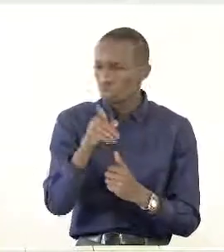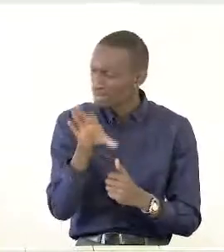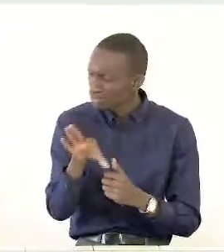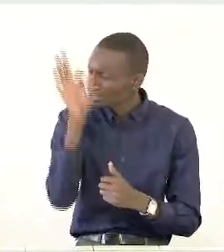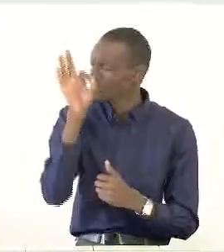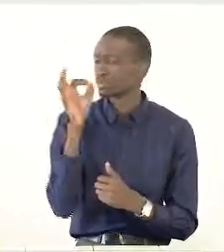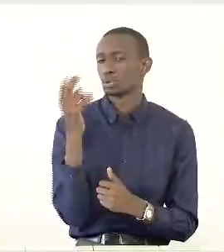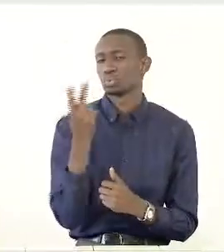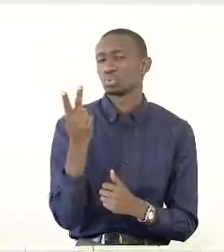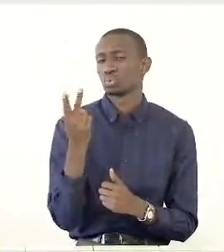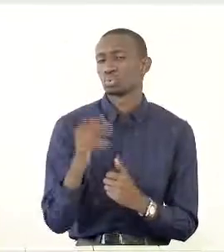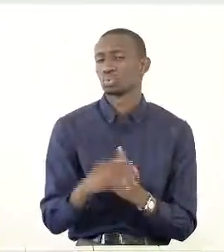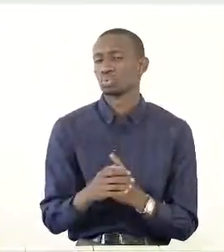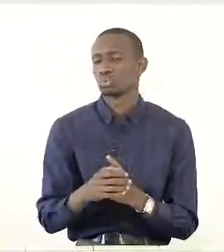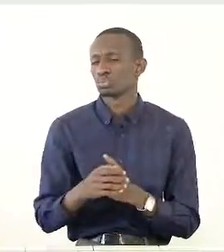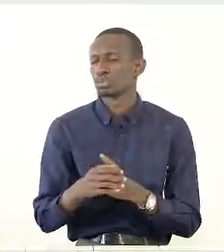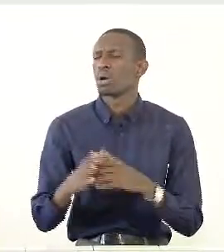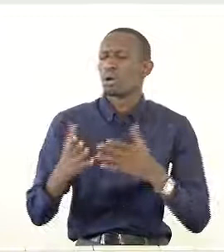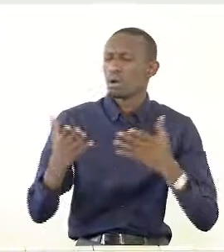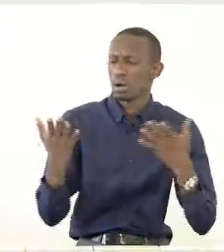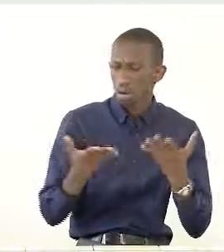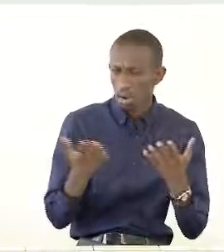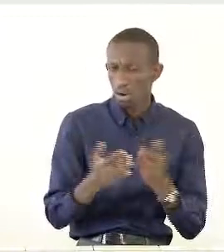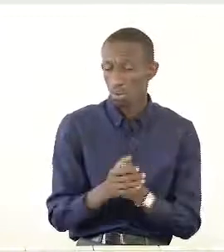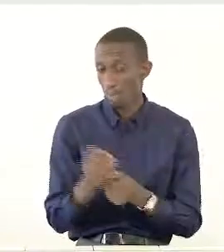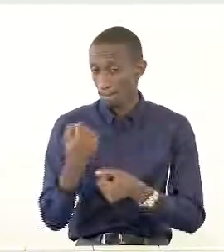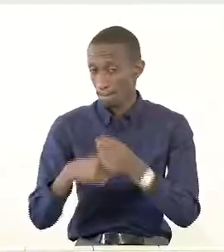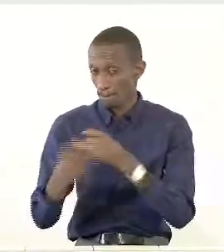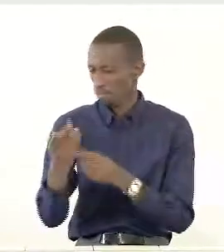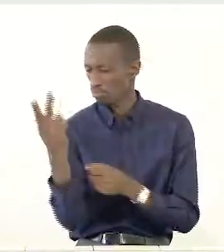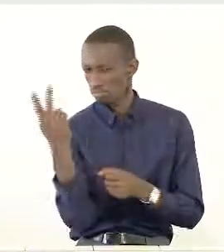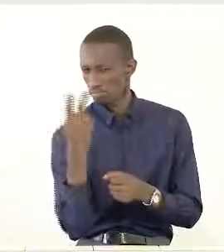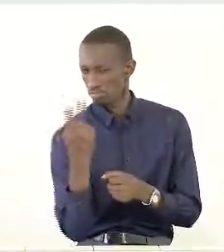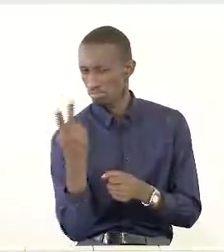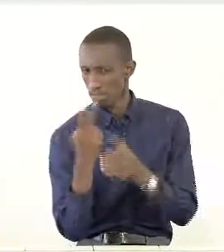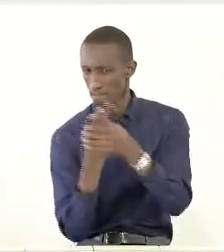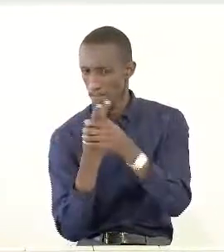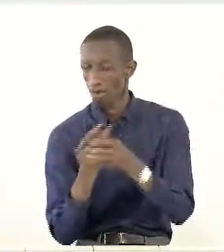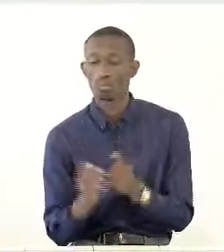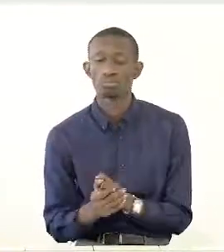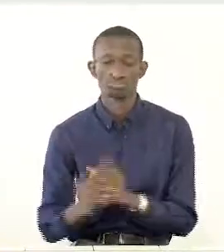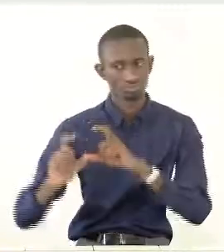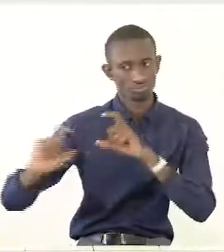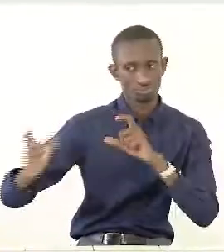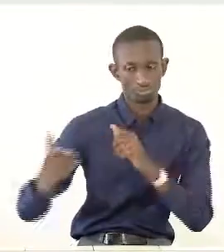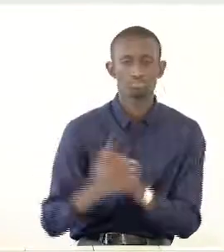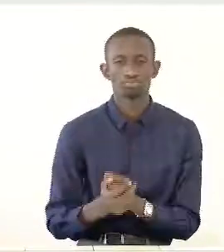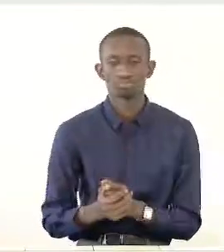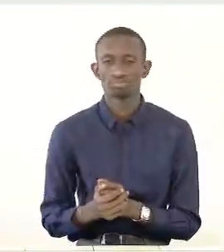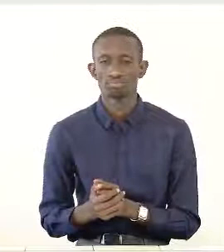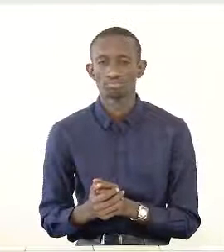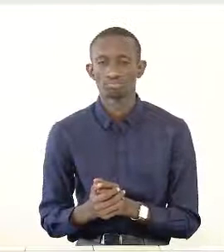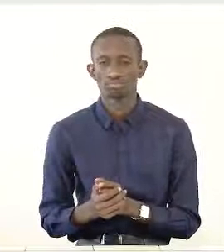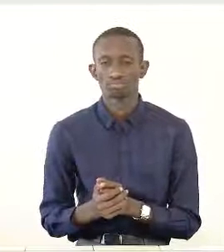2 where you can apply both formulas for the ratio of a function and its